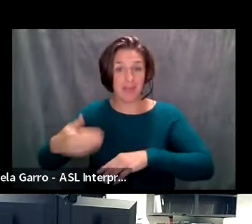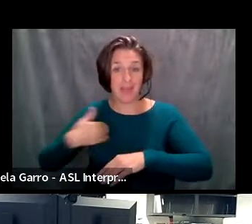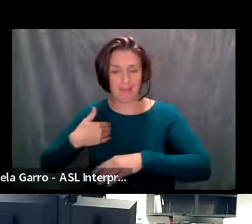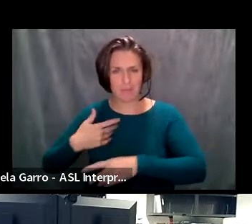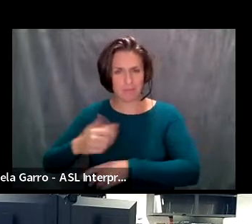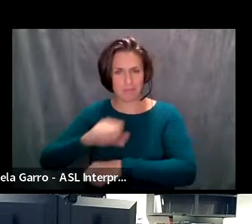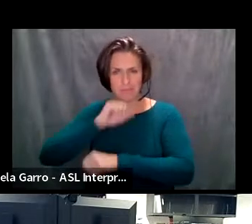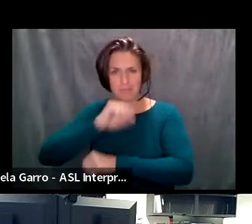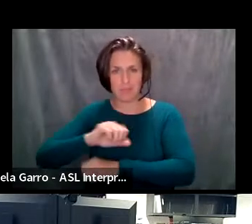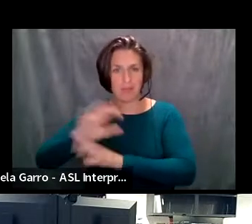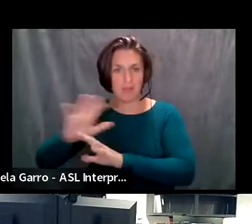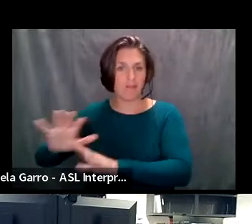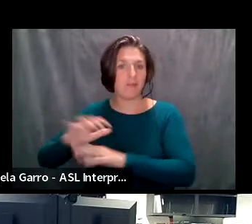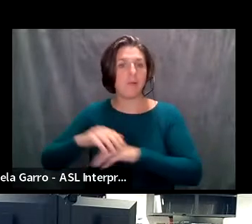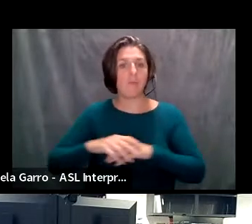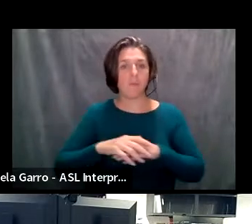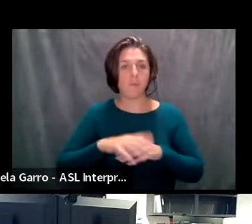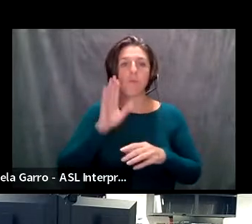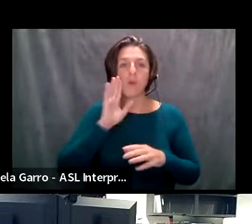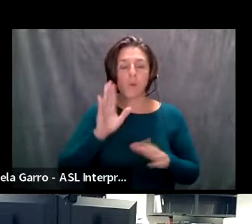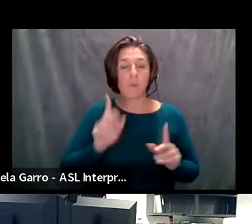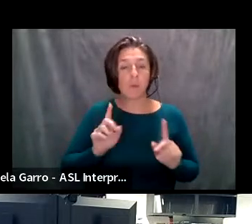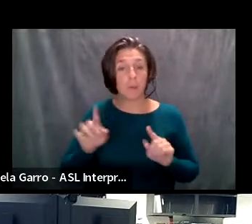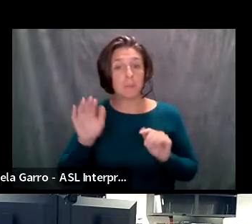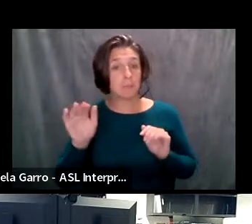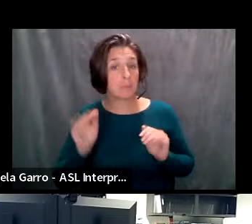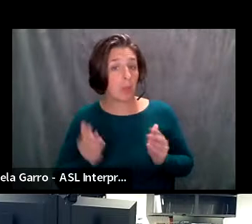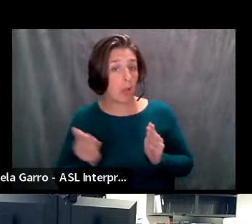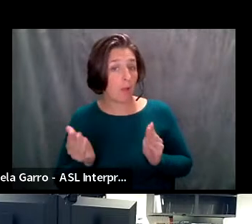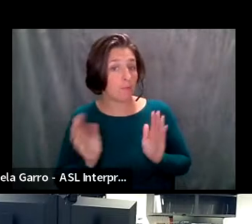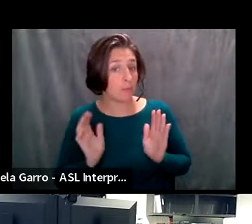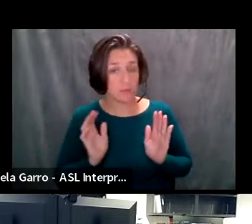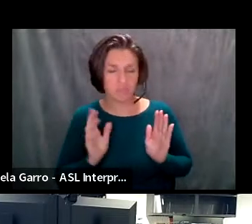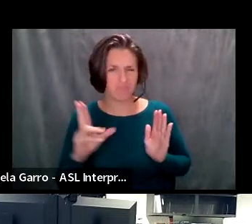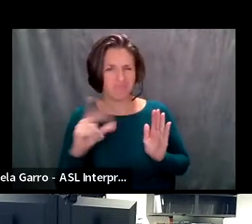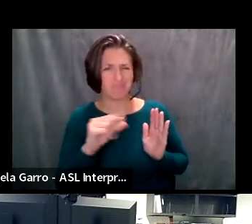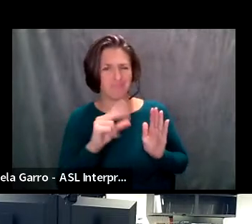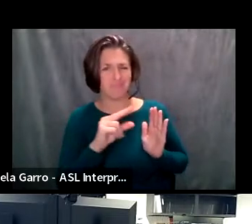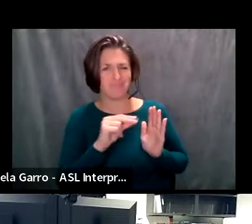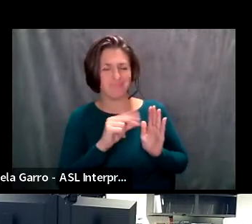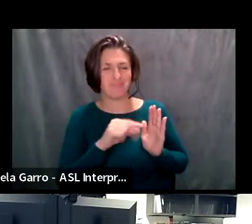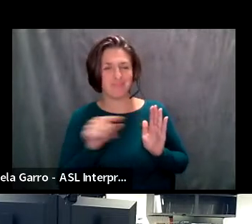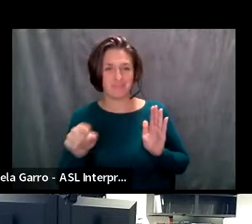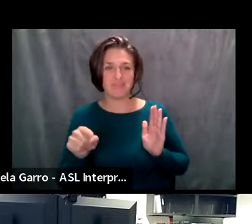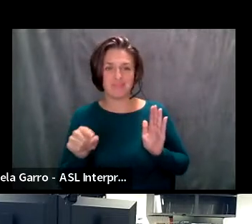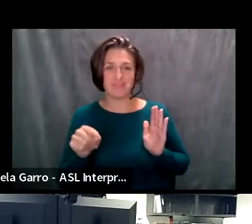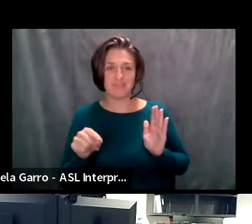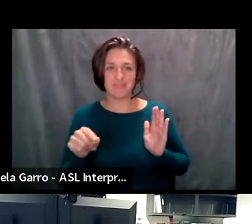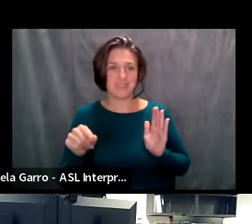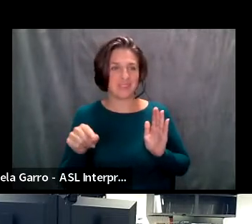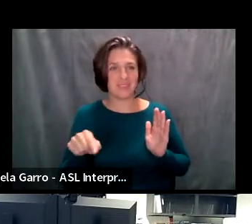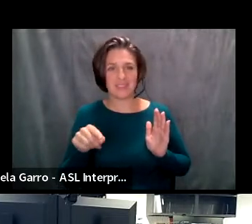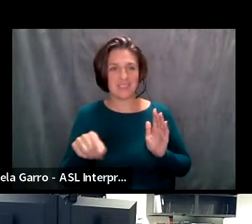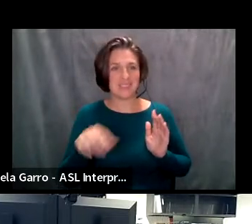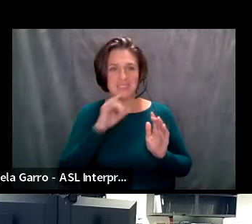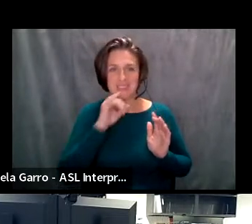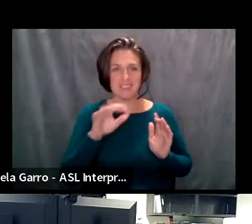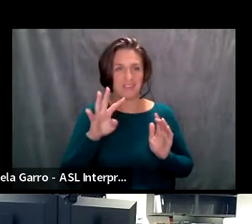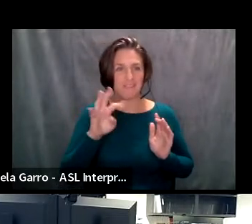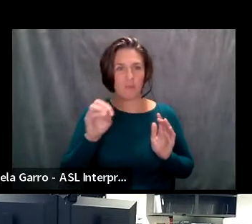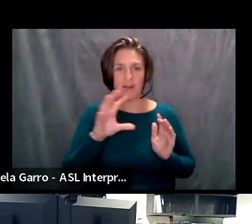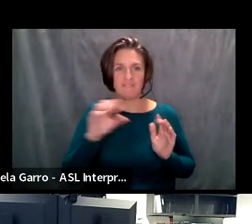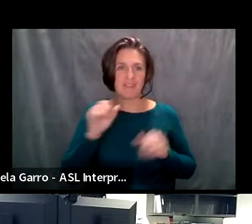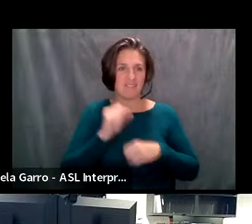go in and basically, offer, but they may say, no, wait a minute, this is, Got it. this is 40-year, 50-year furniture.